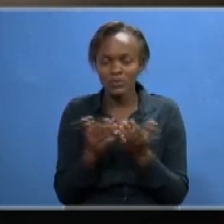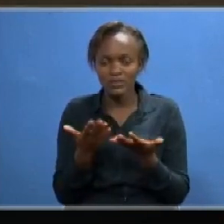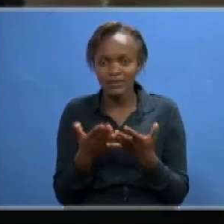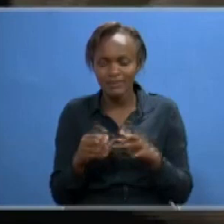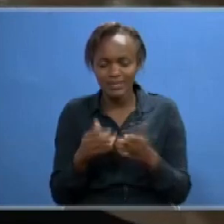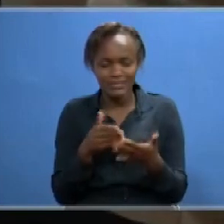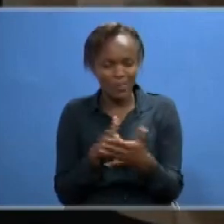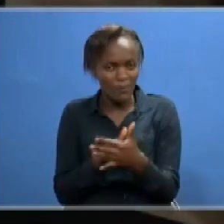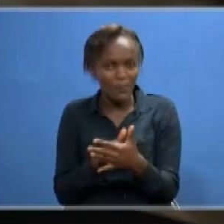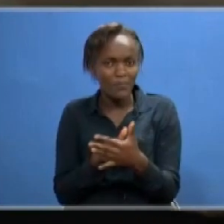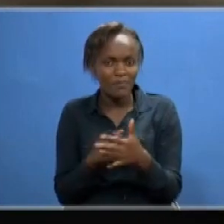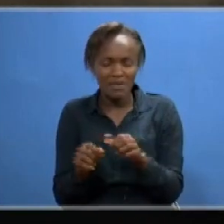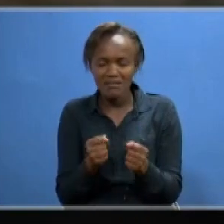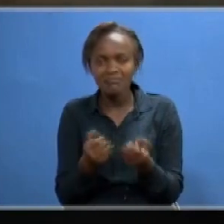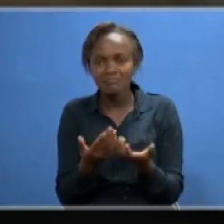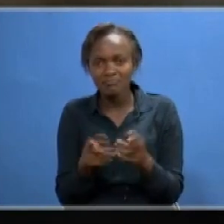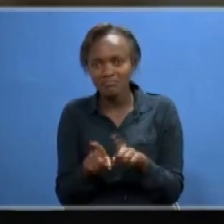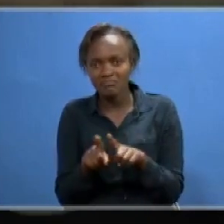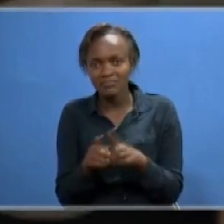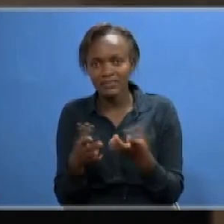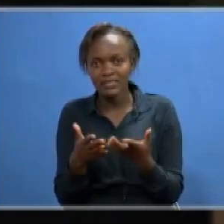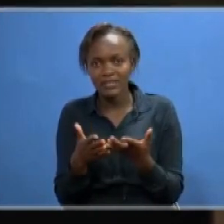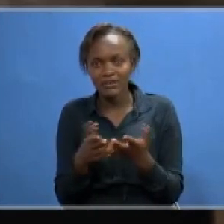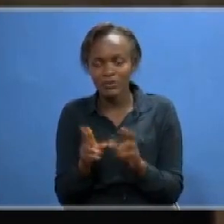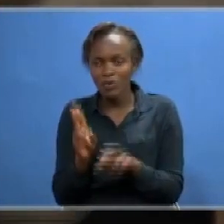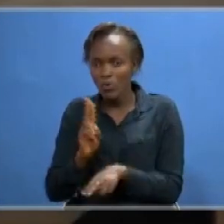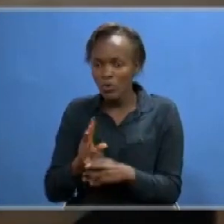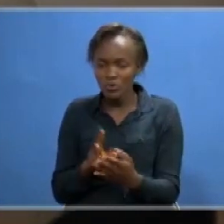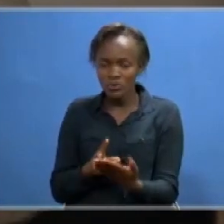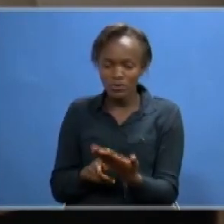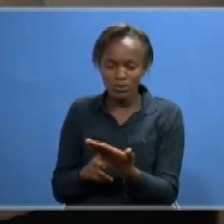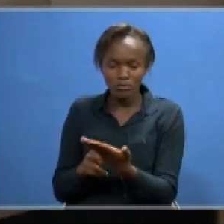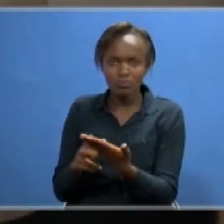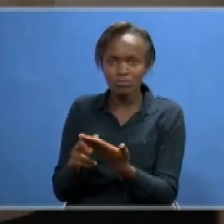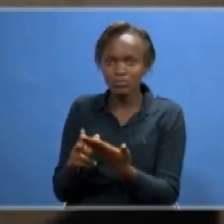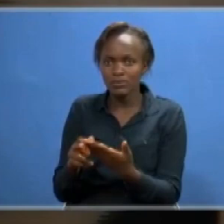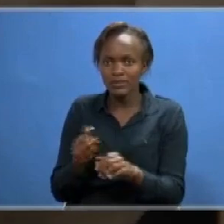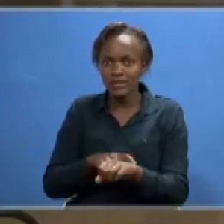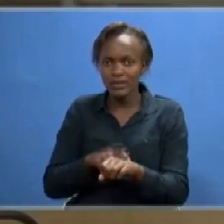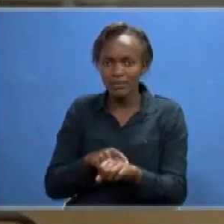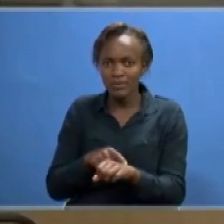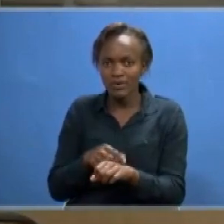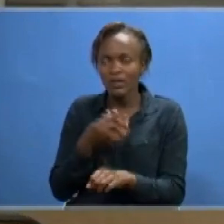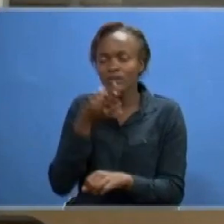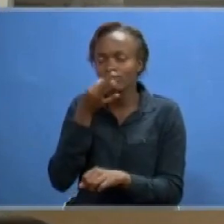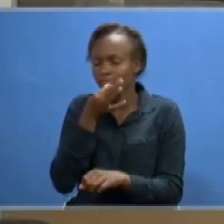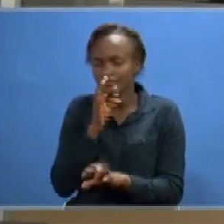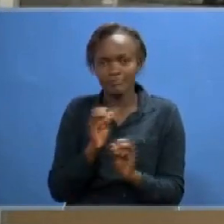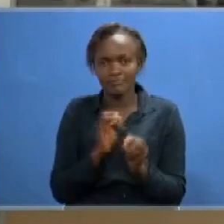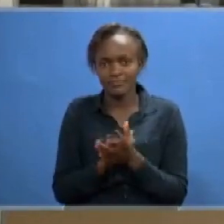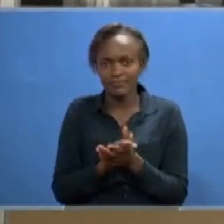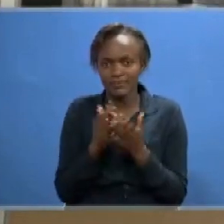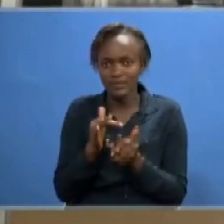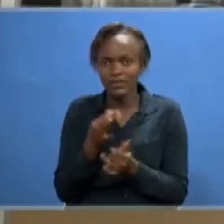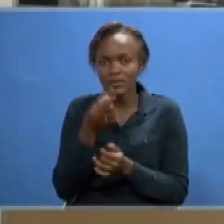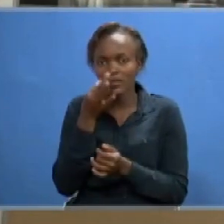broken so that you don't have to use scissors when you're collecting the samples. For the nasal swabs